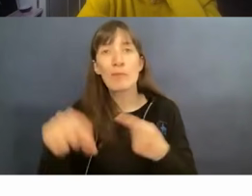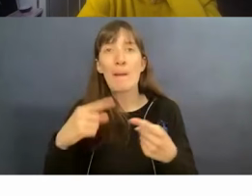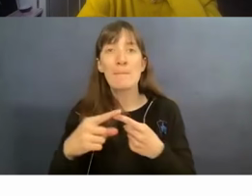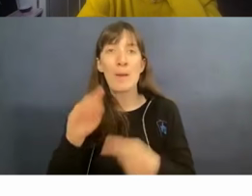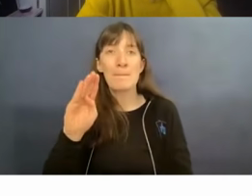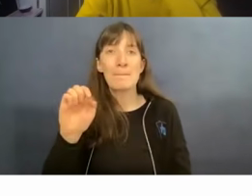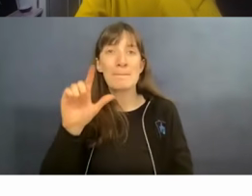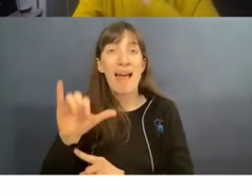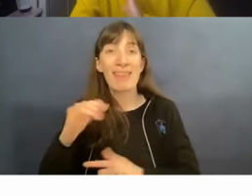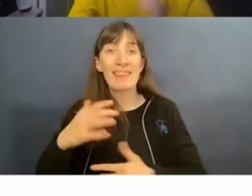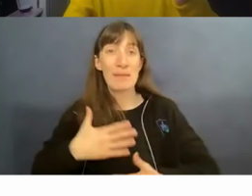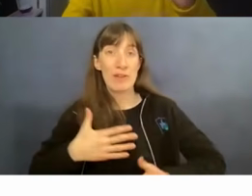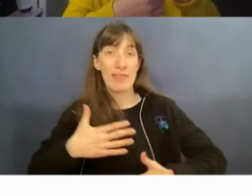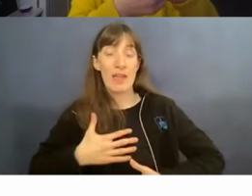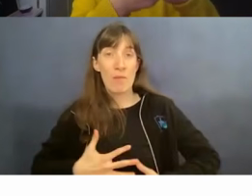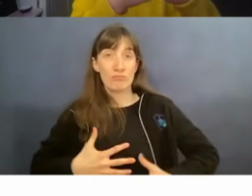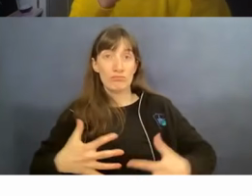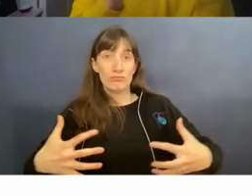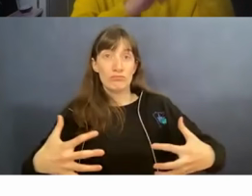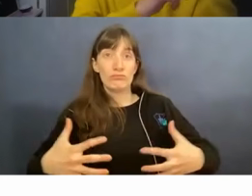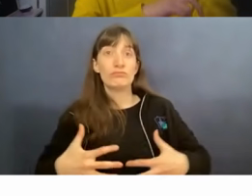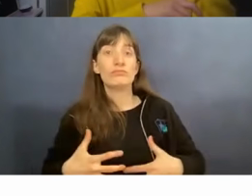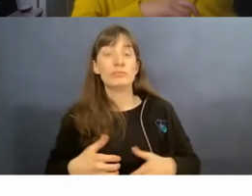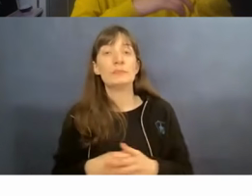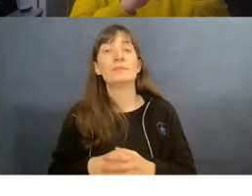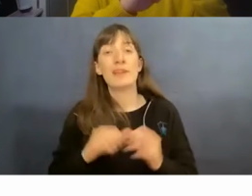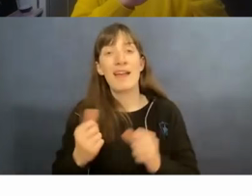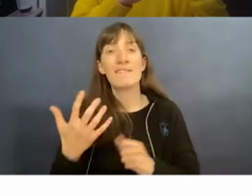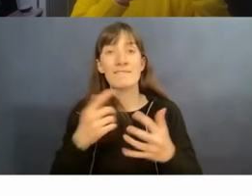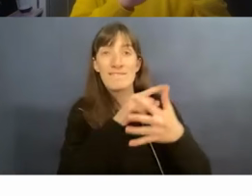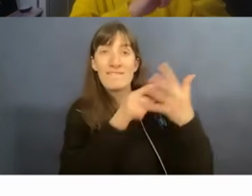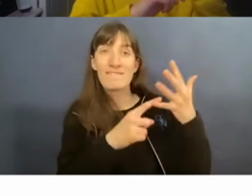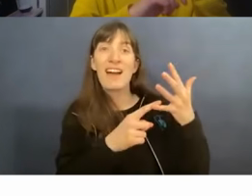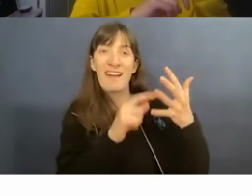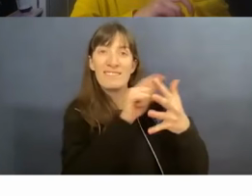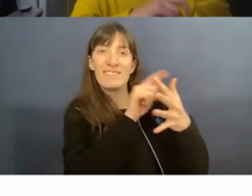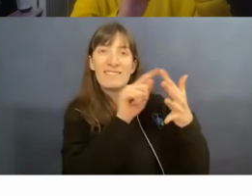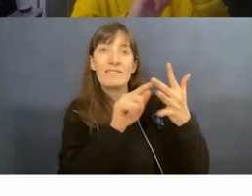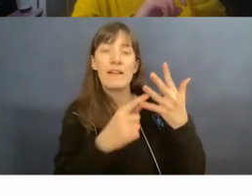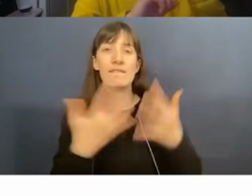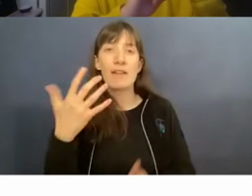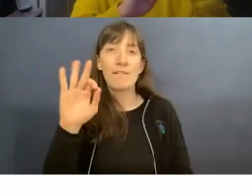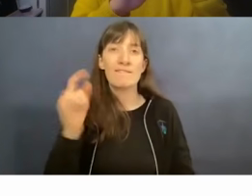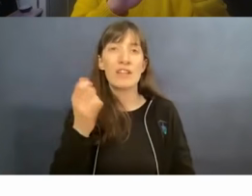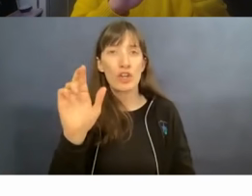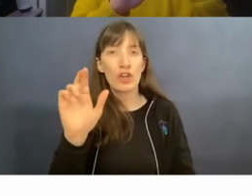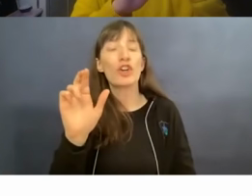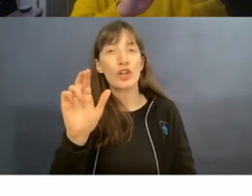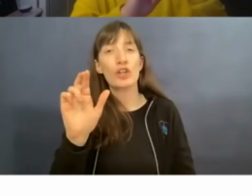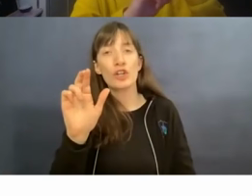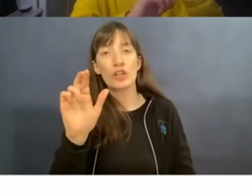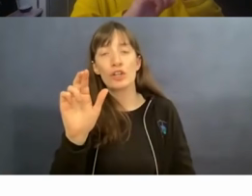heard of. There's even like 5-finger breathing too, which children really love because it is a little tactile. So you kind of just